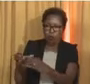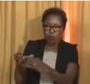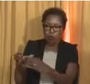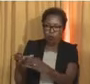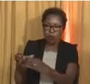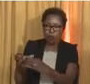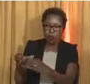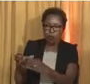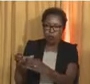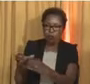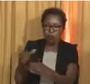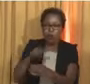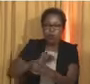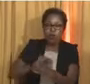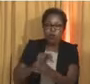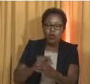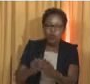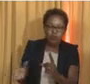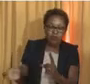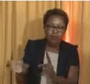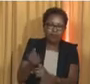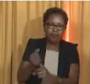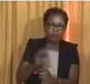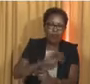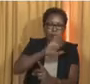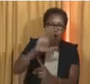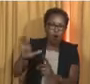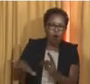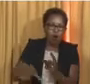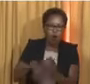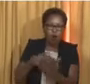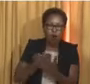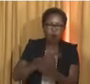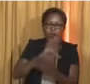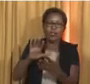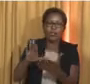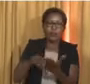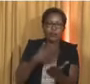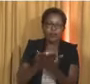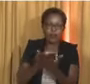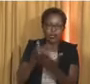have captured all the submissions in opposition